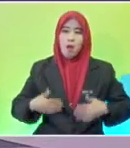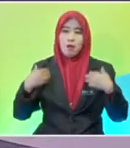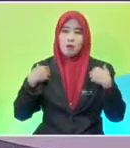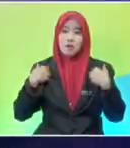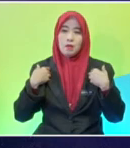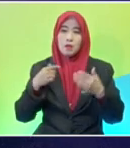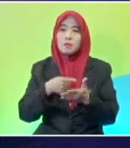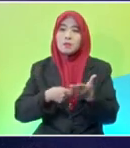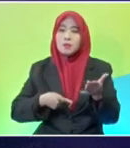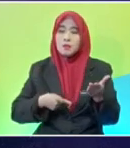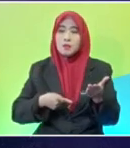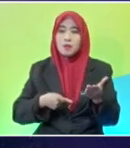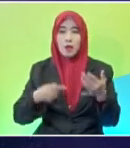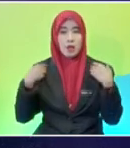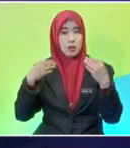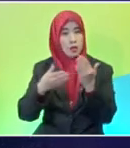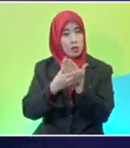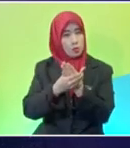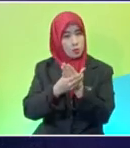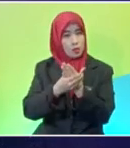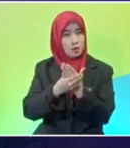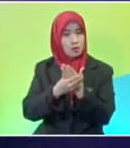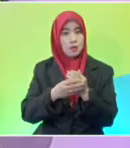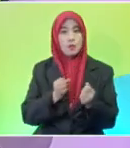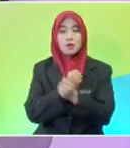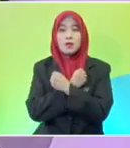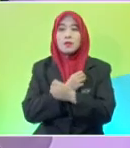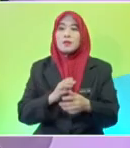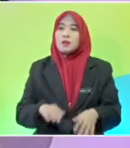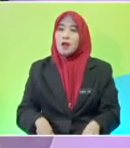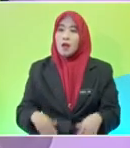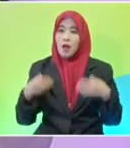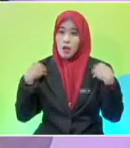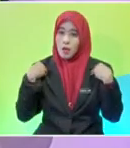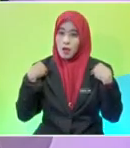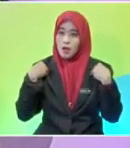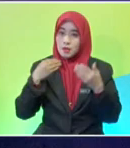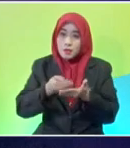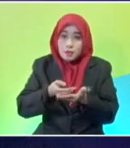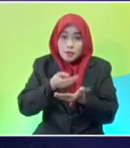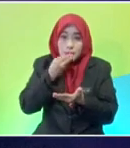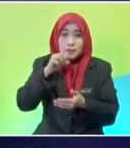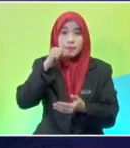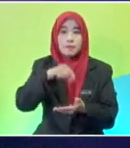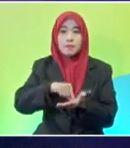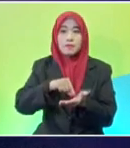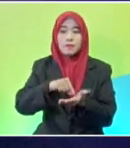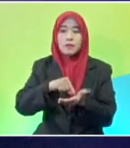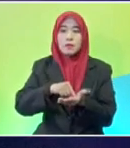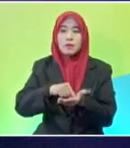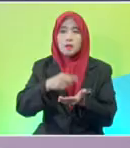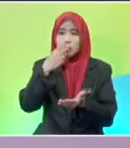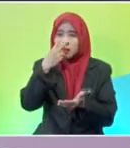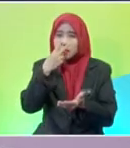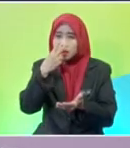ma'am? I have some sandwiches here, dear. Wow. And I also have a chicken porridge. But I'm looking for pizza. I